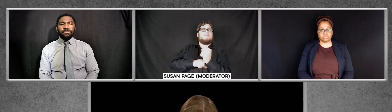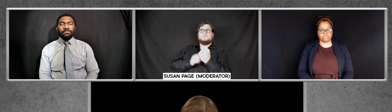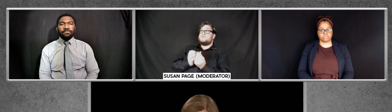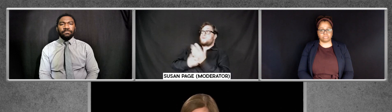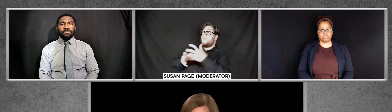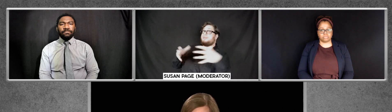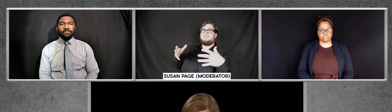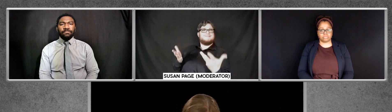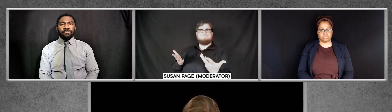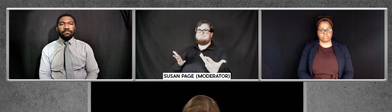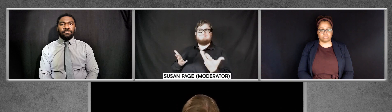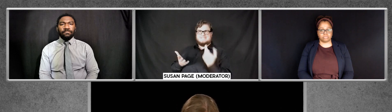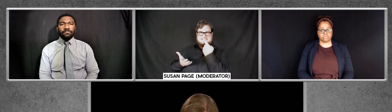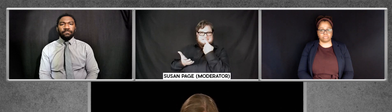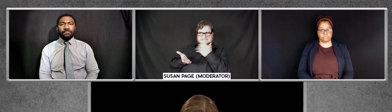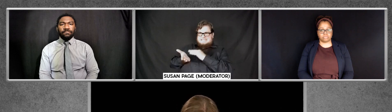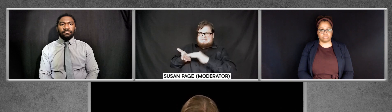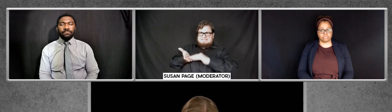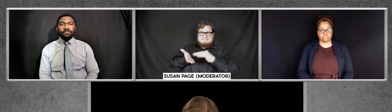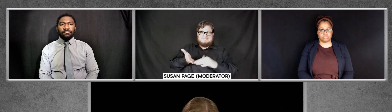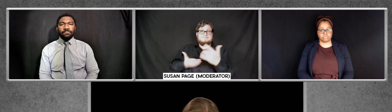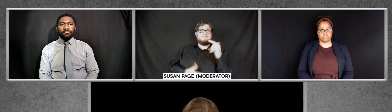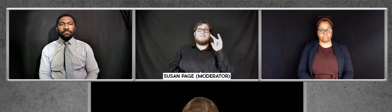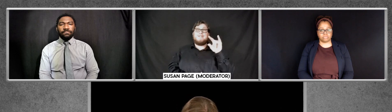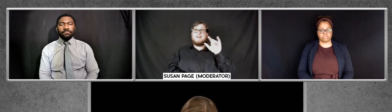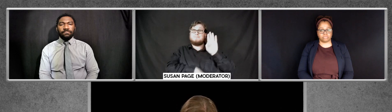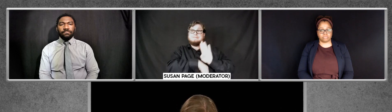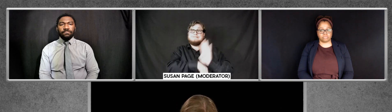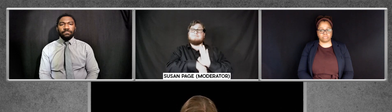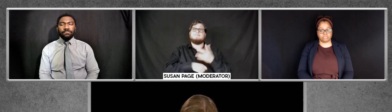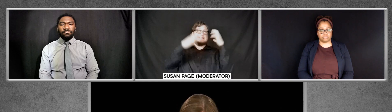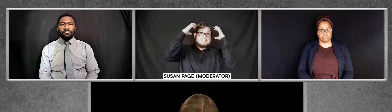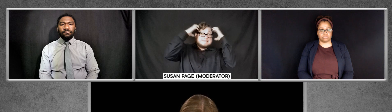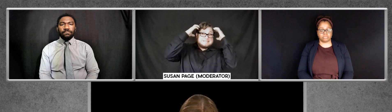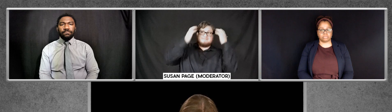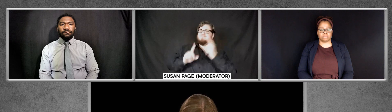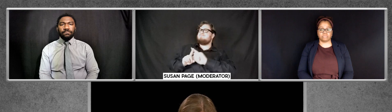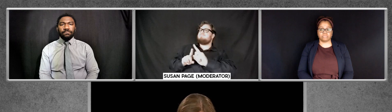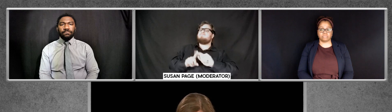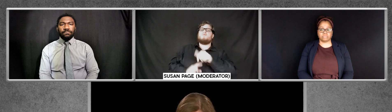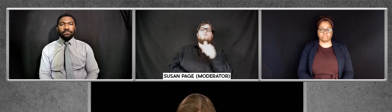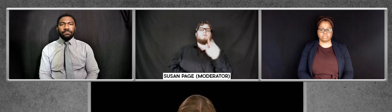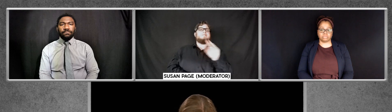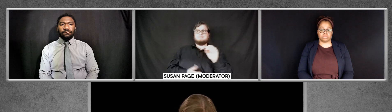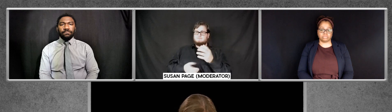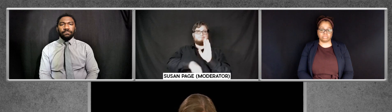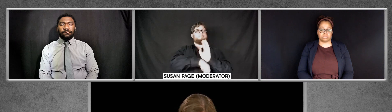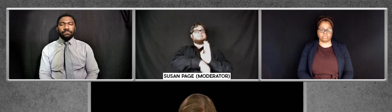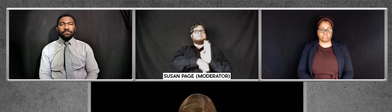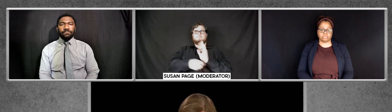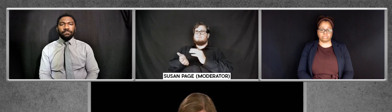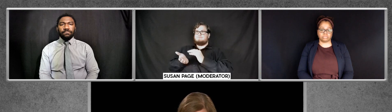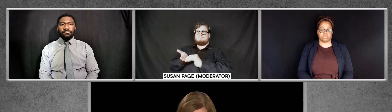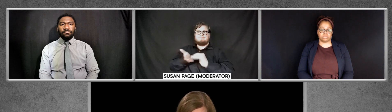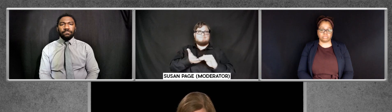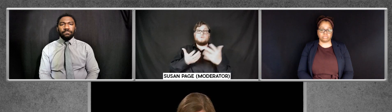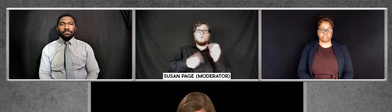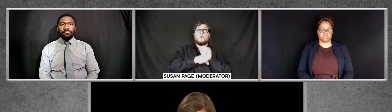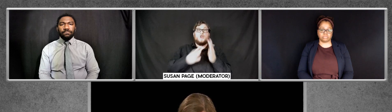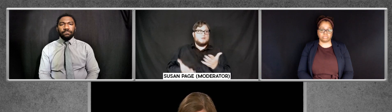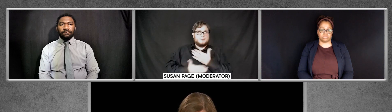layoffs and furloughs in the airline industry at Disney and elsewhere. Hundreds of thousands of discouraged workers have stopped looking for work.